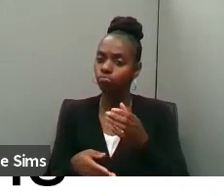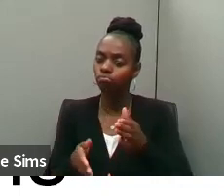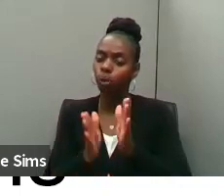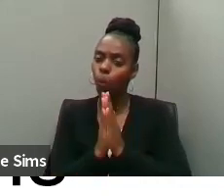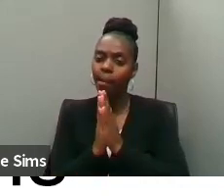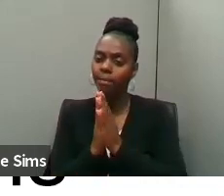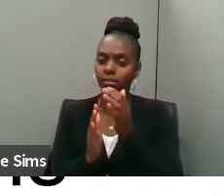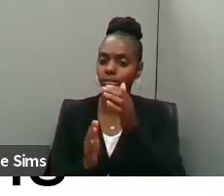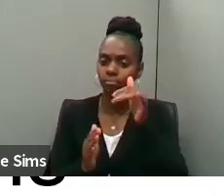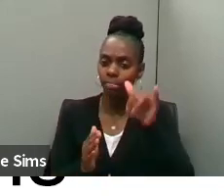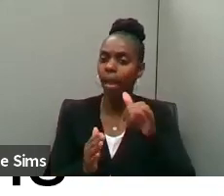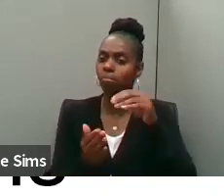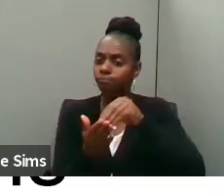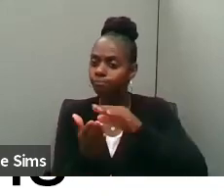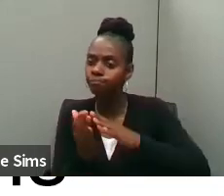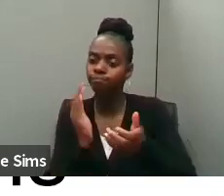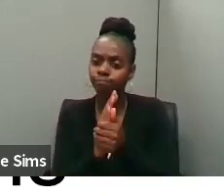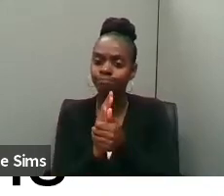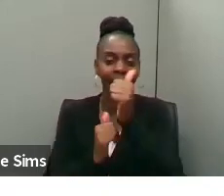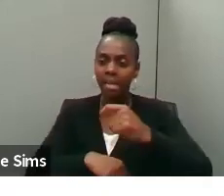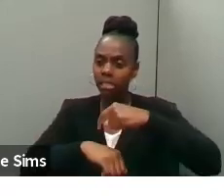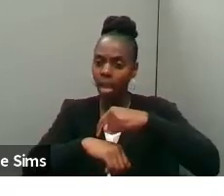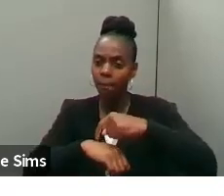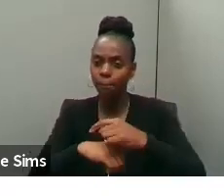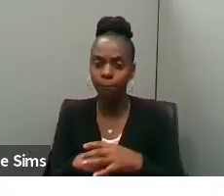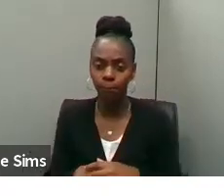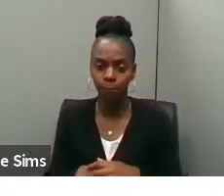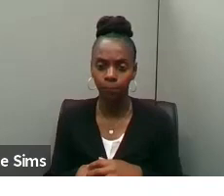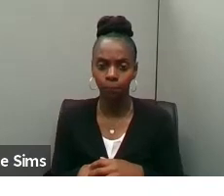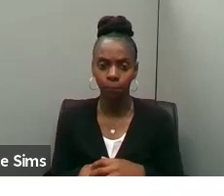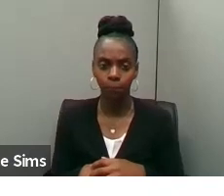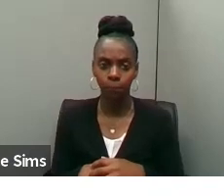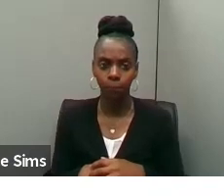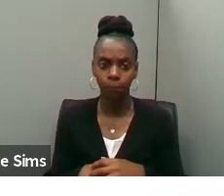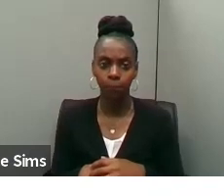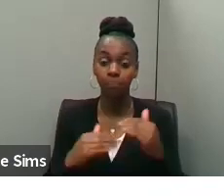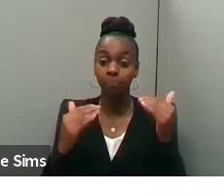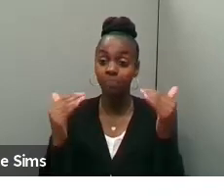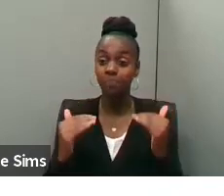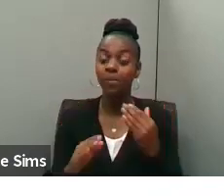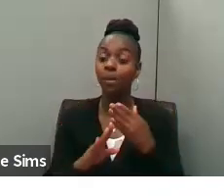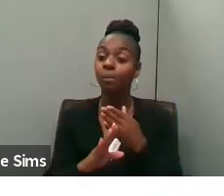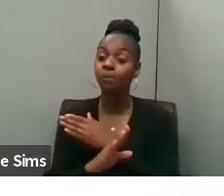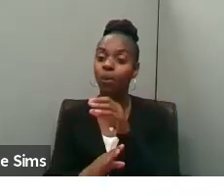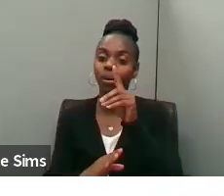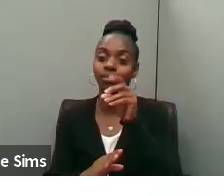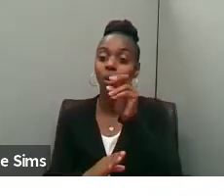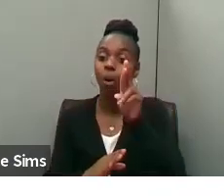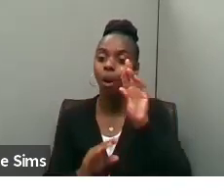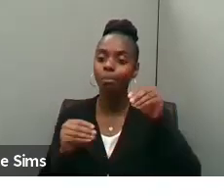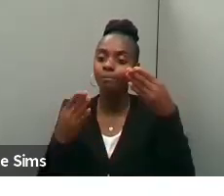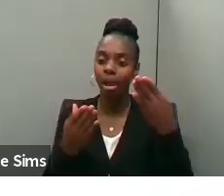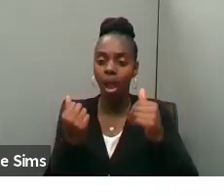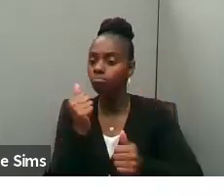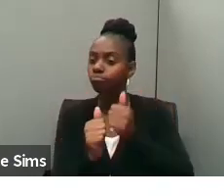at any time. Next slide, please. So before the DOR provides most